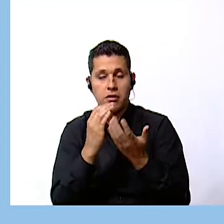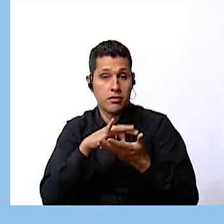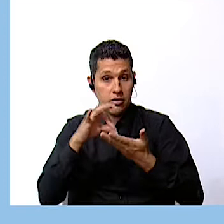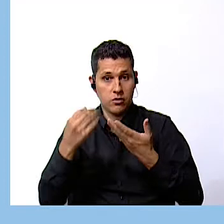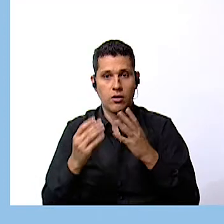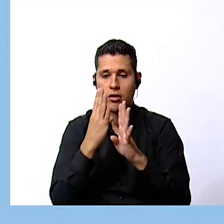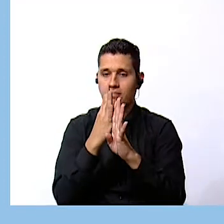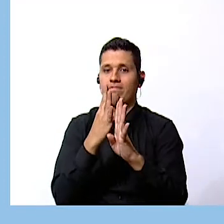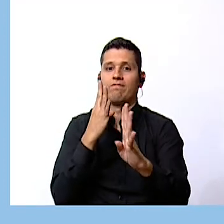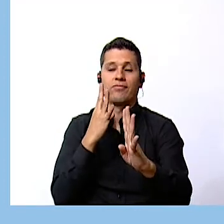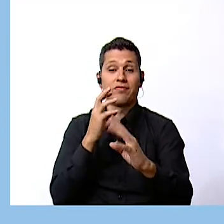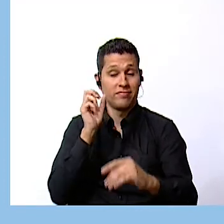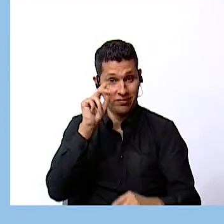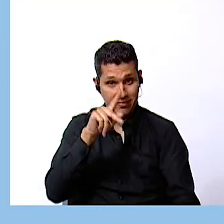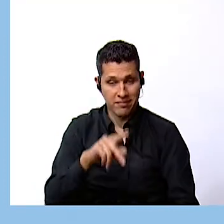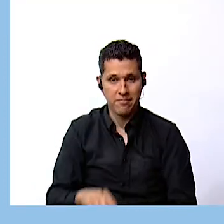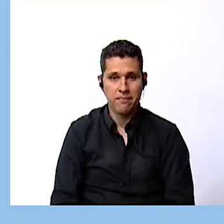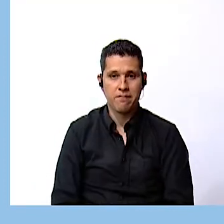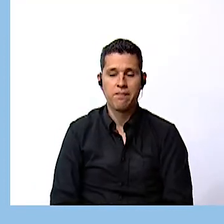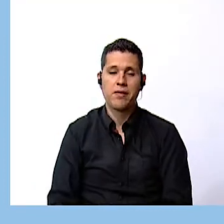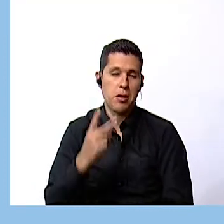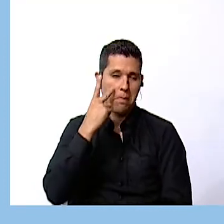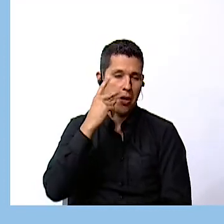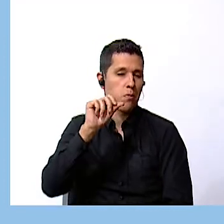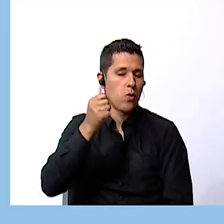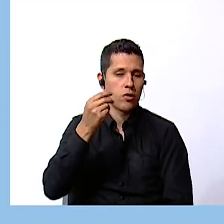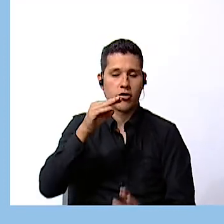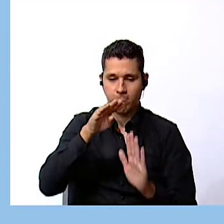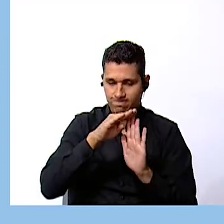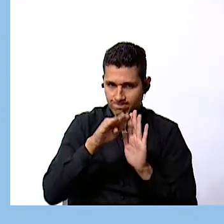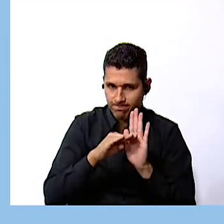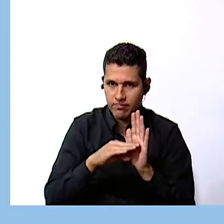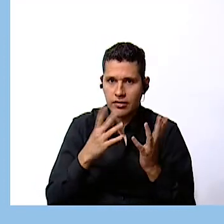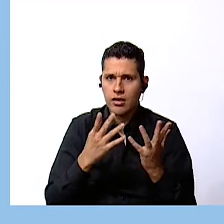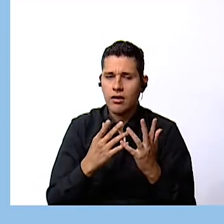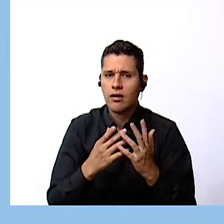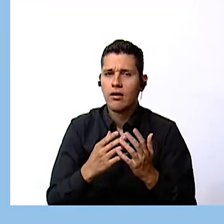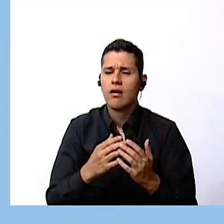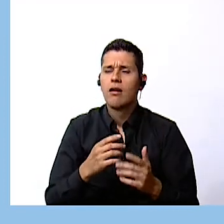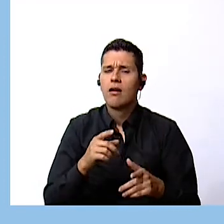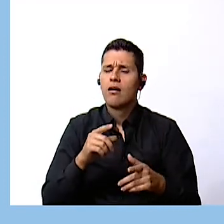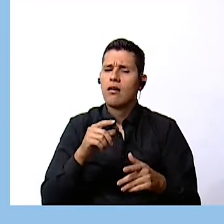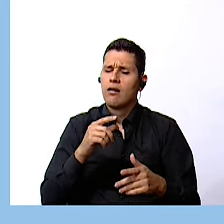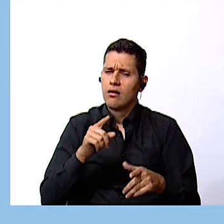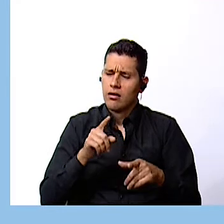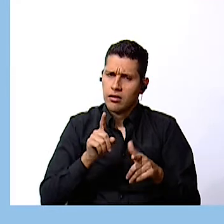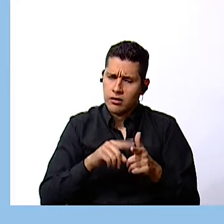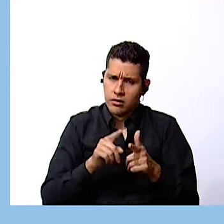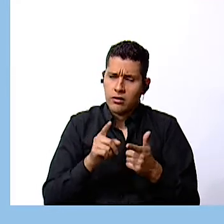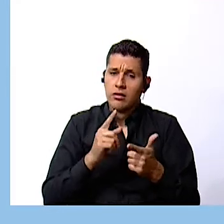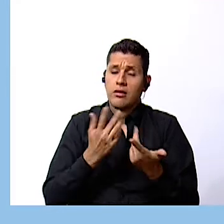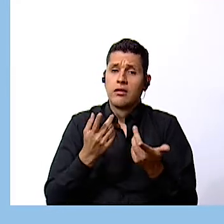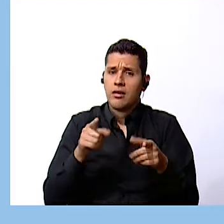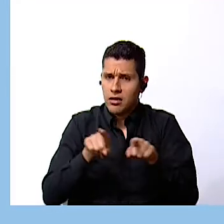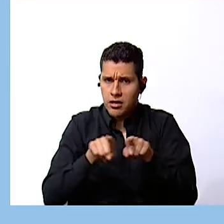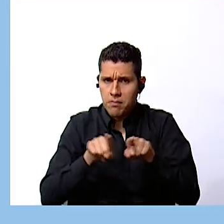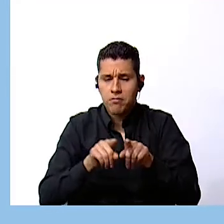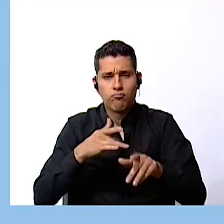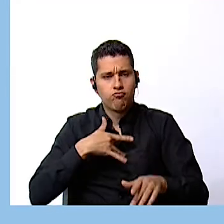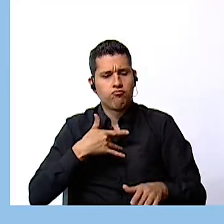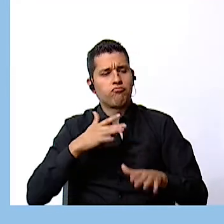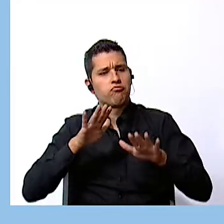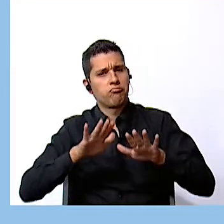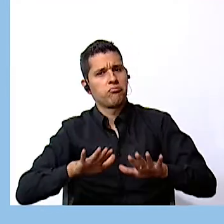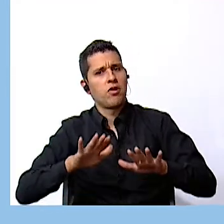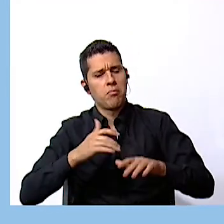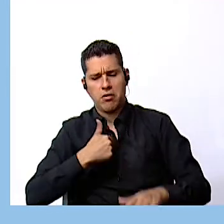¿ok? Let's see the other instructions. And also, we have to stay calm. Hay que estar calmados y